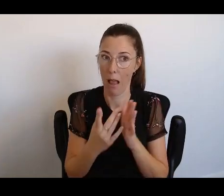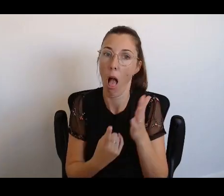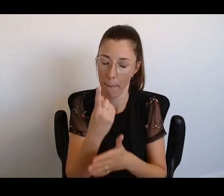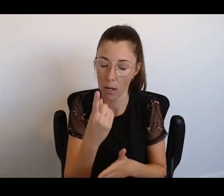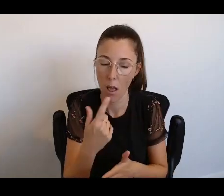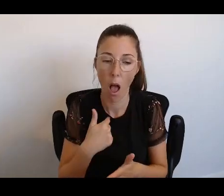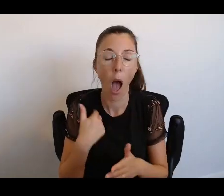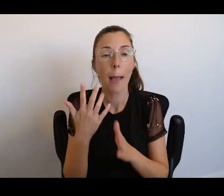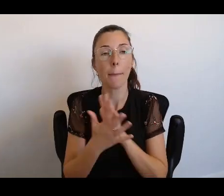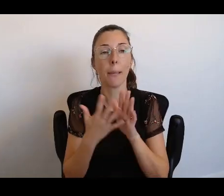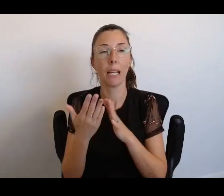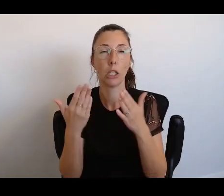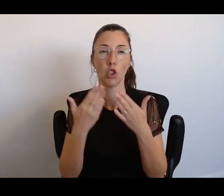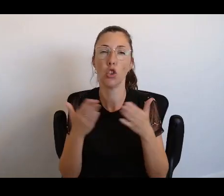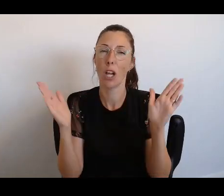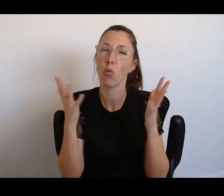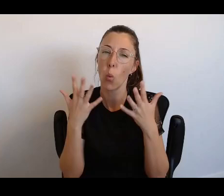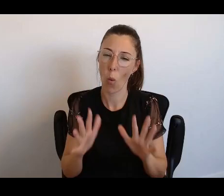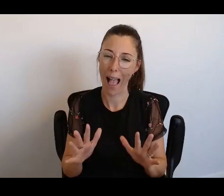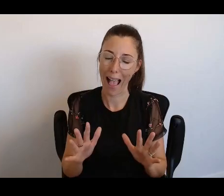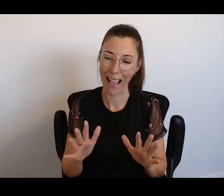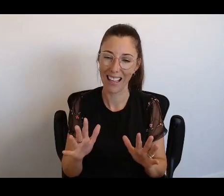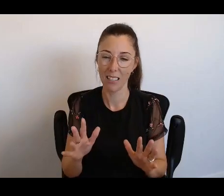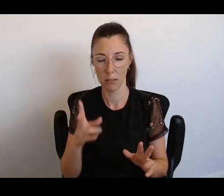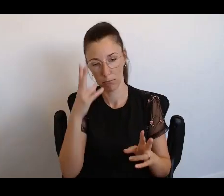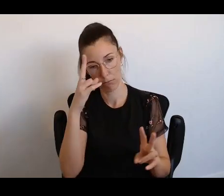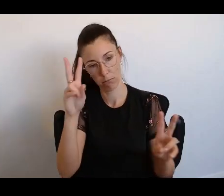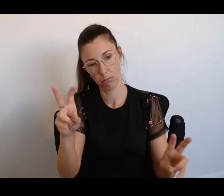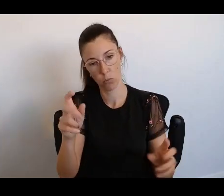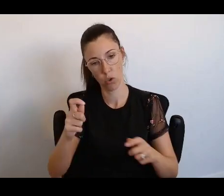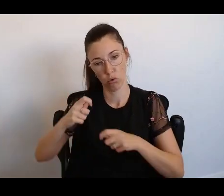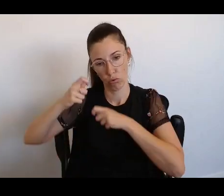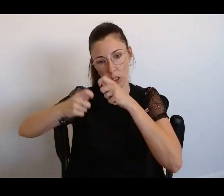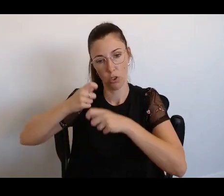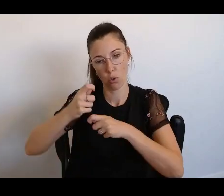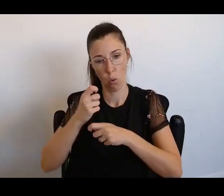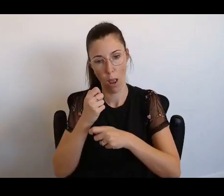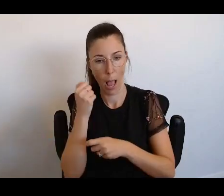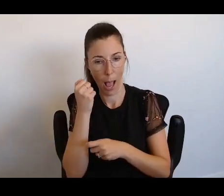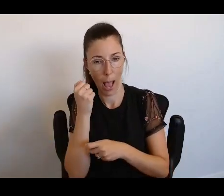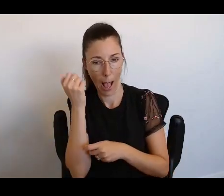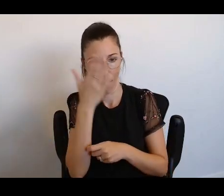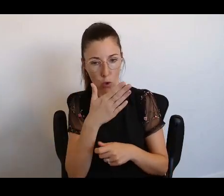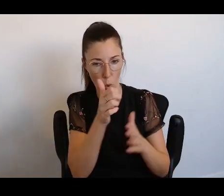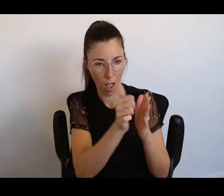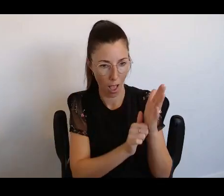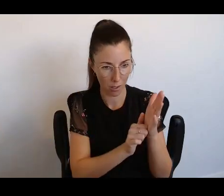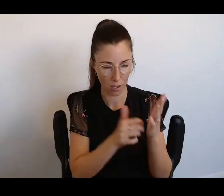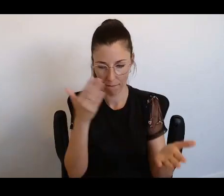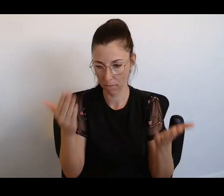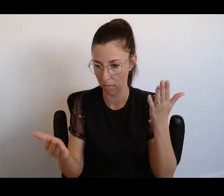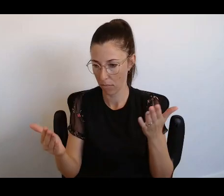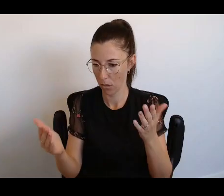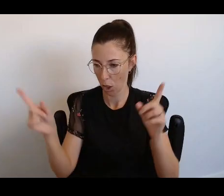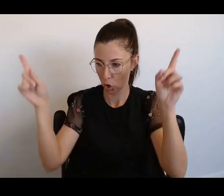in which what is said to be traditional Aboriginal art and what is considered to be political or urban Aboriginal art are seen